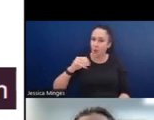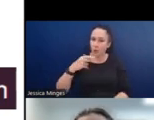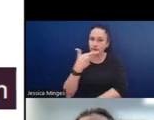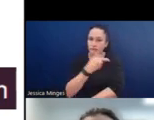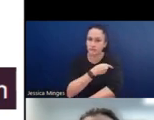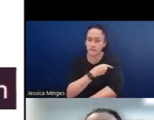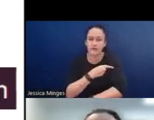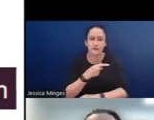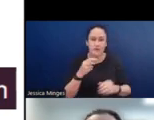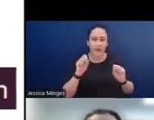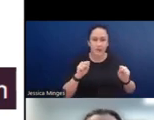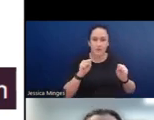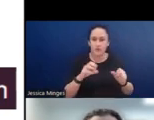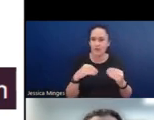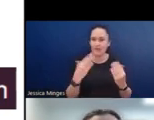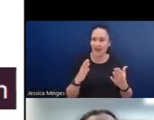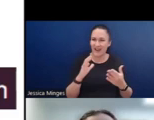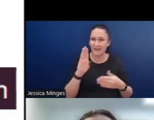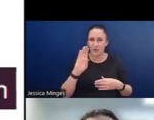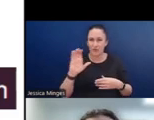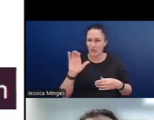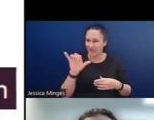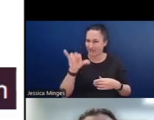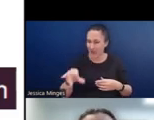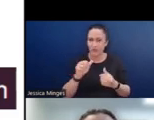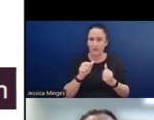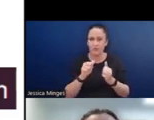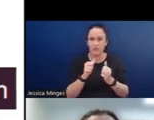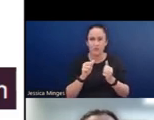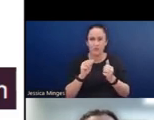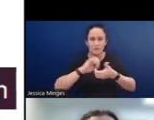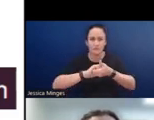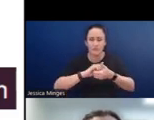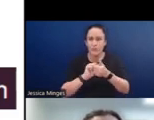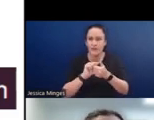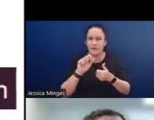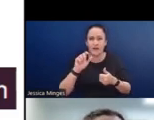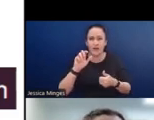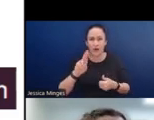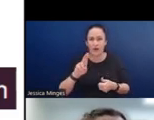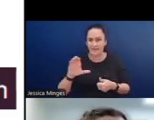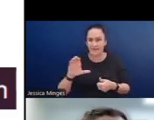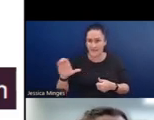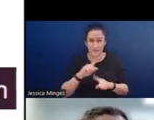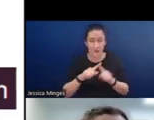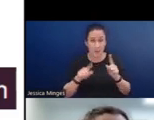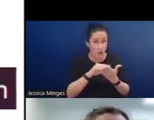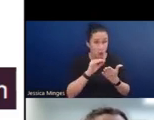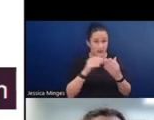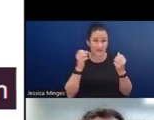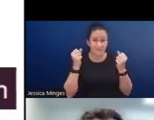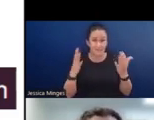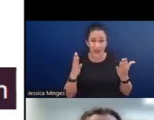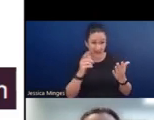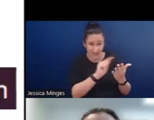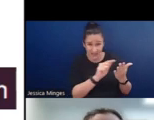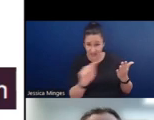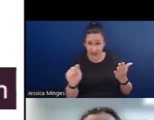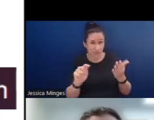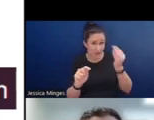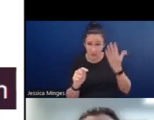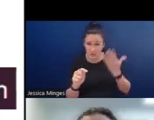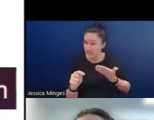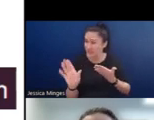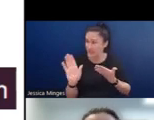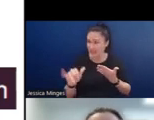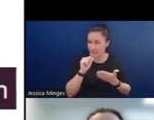partnership with RCCs. But when we started doing focus groups with our early partners, we learned that maybe that wasn't really what the community was interested in. As just